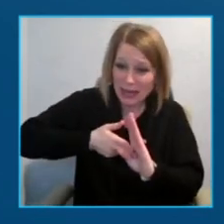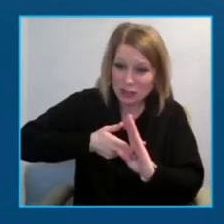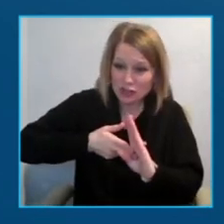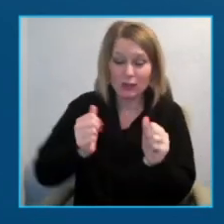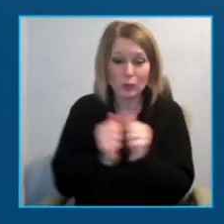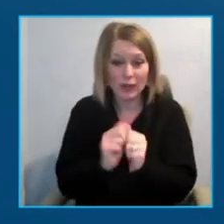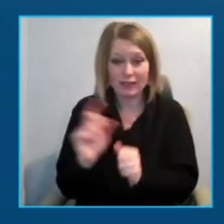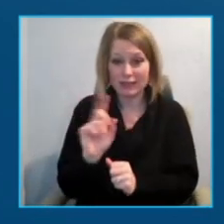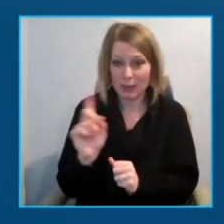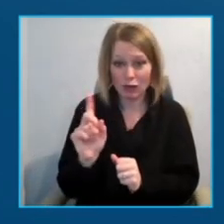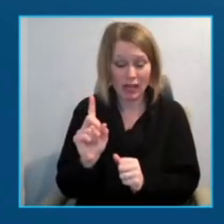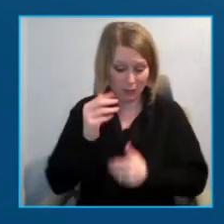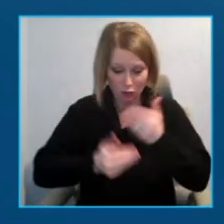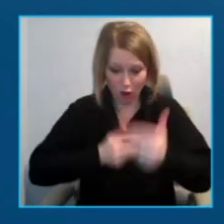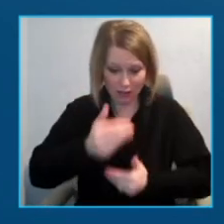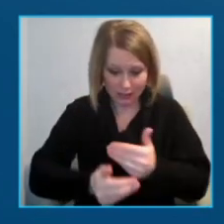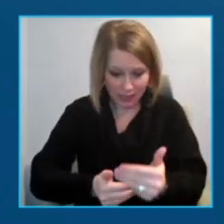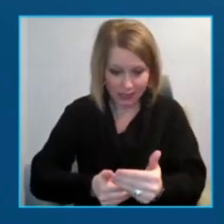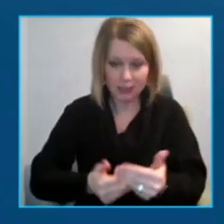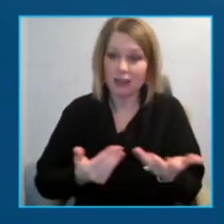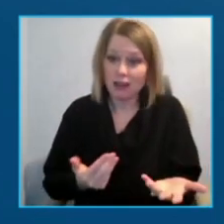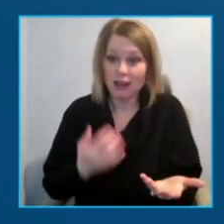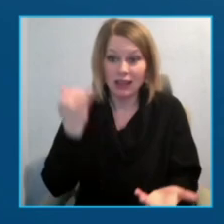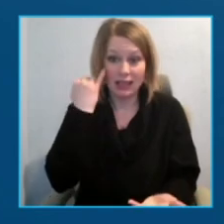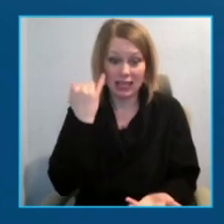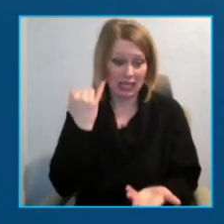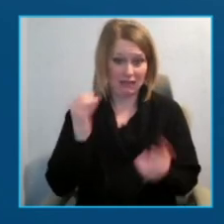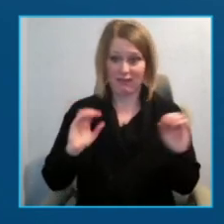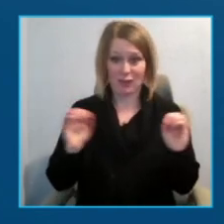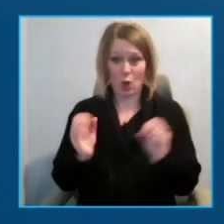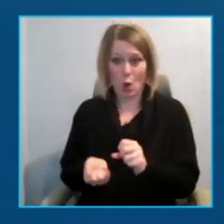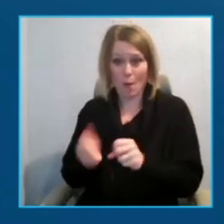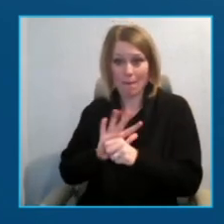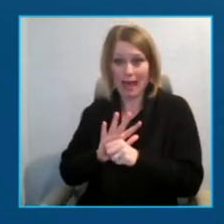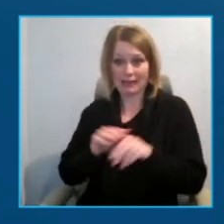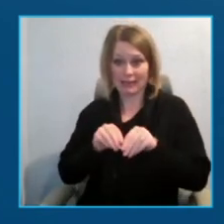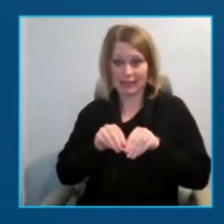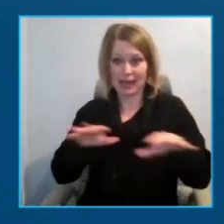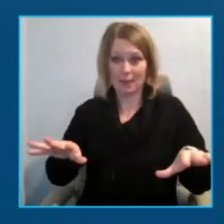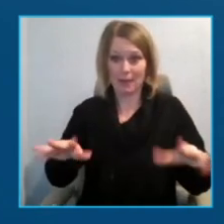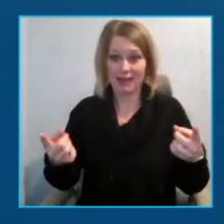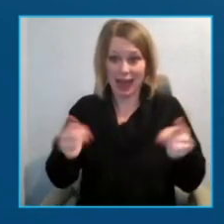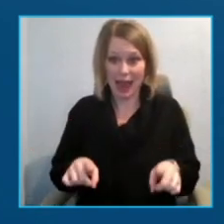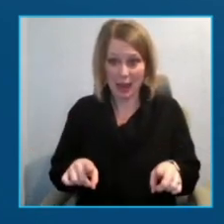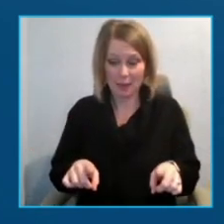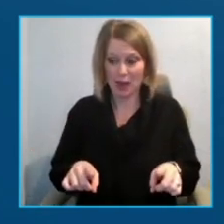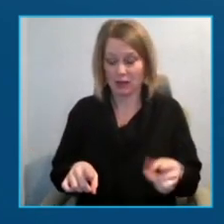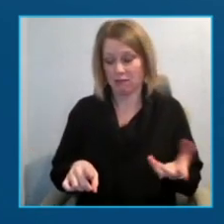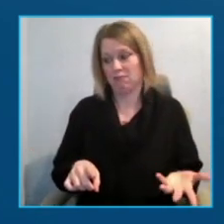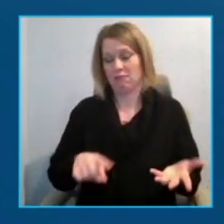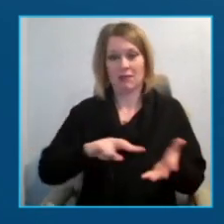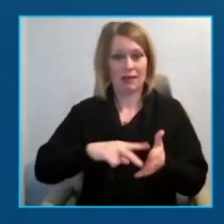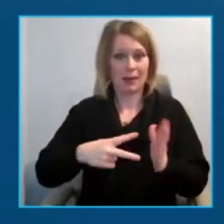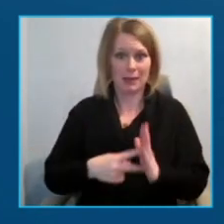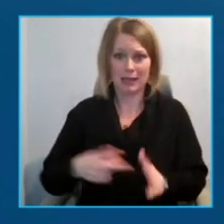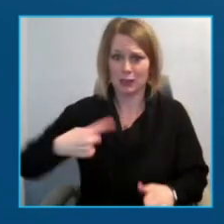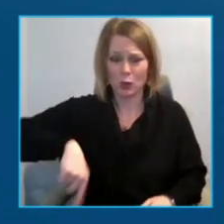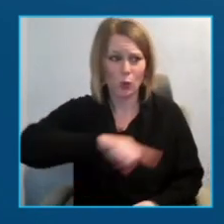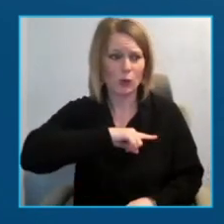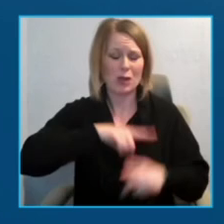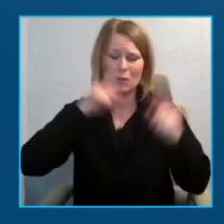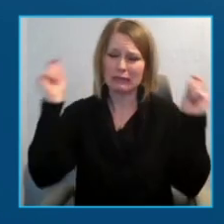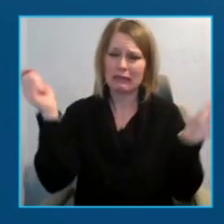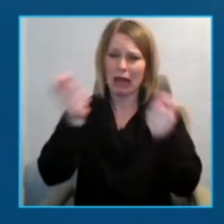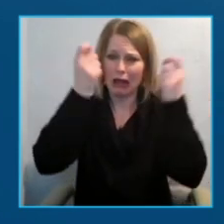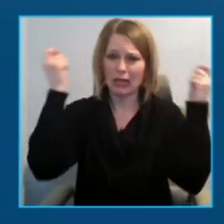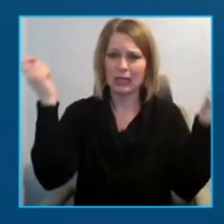had the pandemic, as you well know, we would have been simply celebrating the record